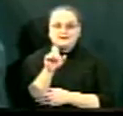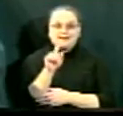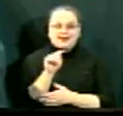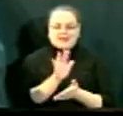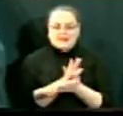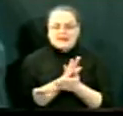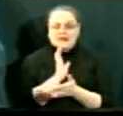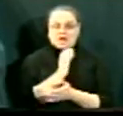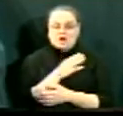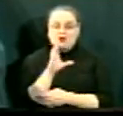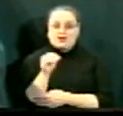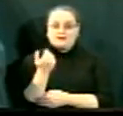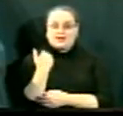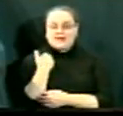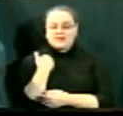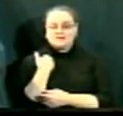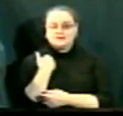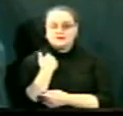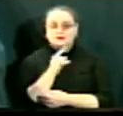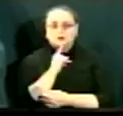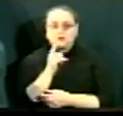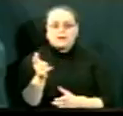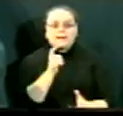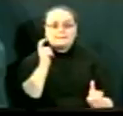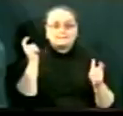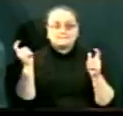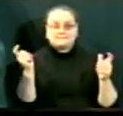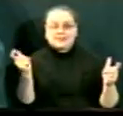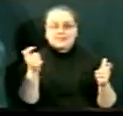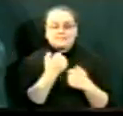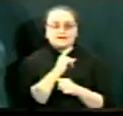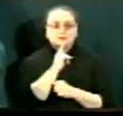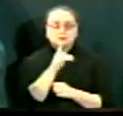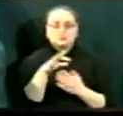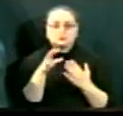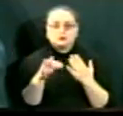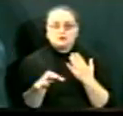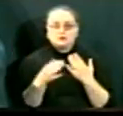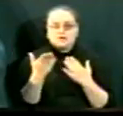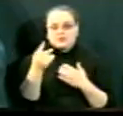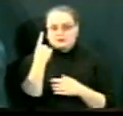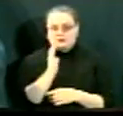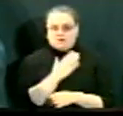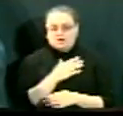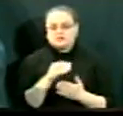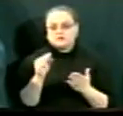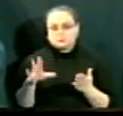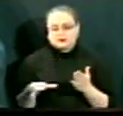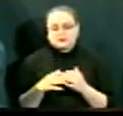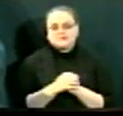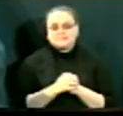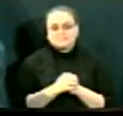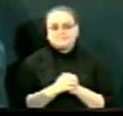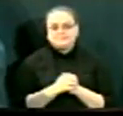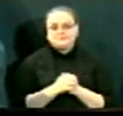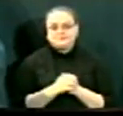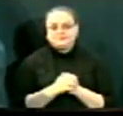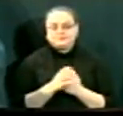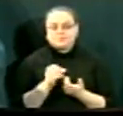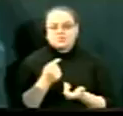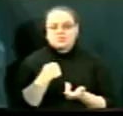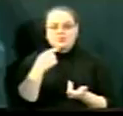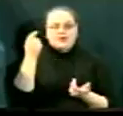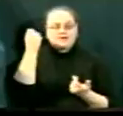Our county has been very big in making sure that choices are there for our students. So I